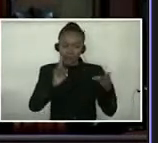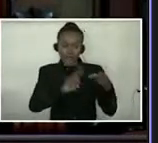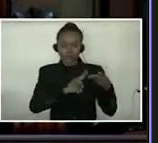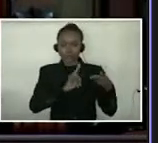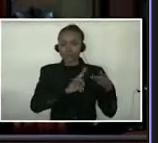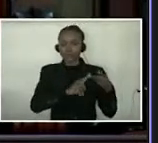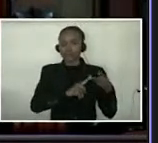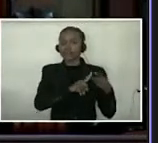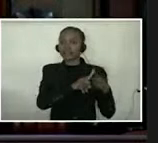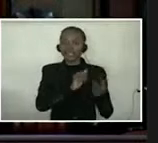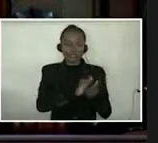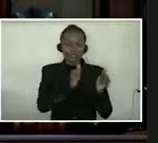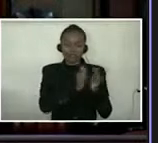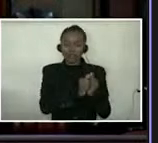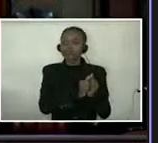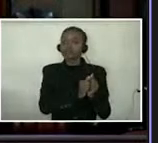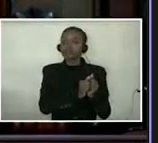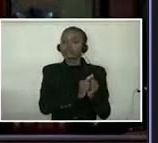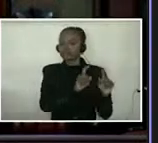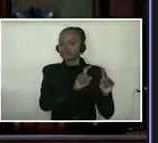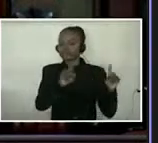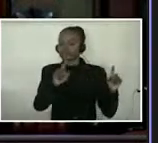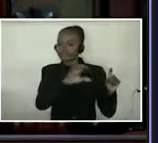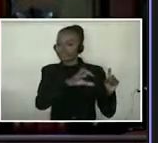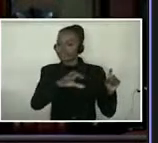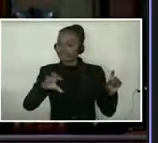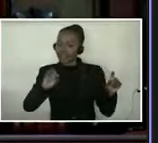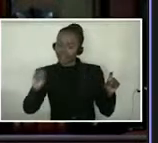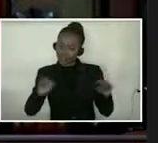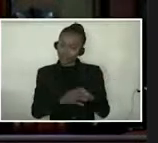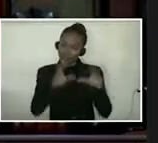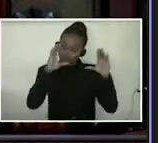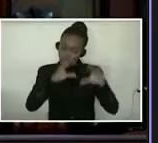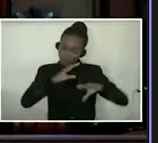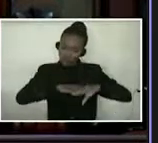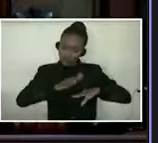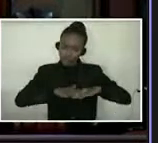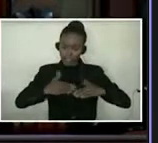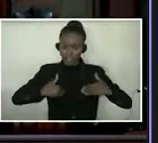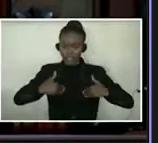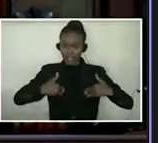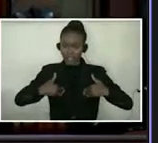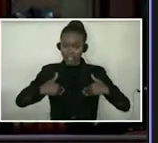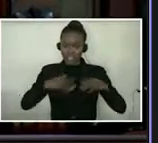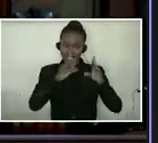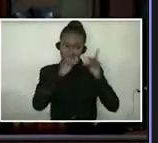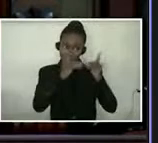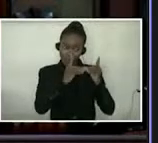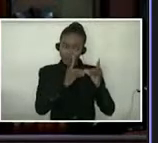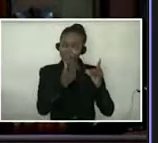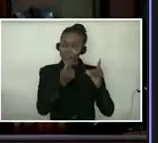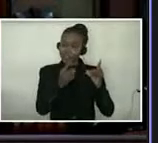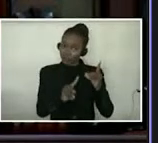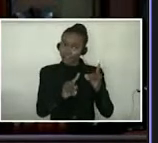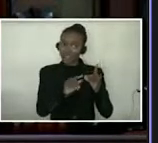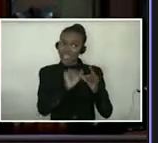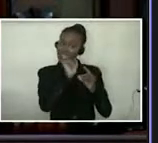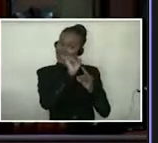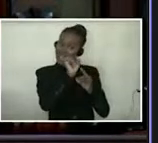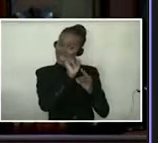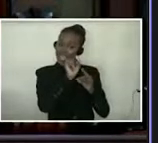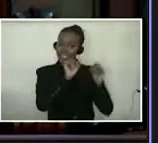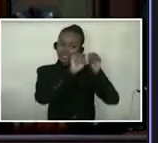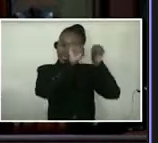on administration happens the department needs to strengthen its systems for better service